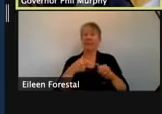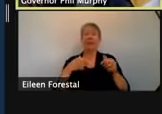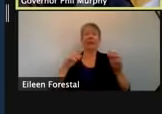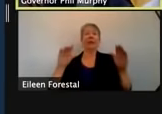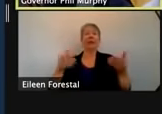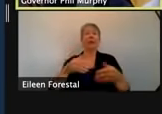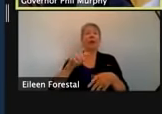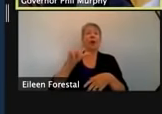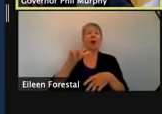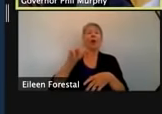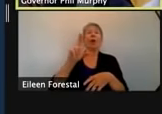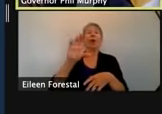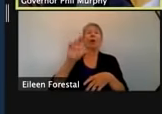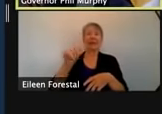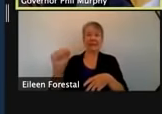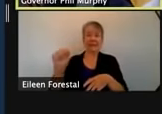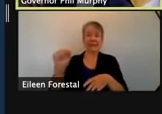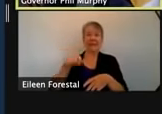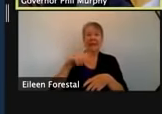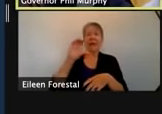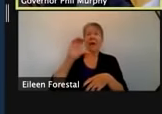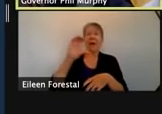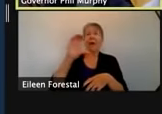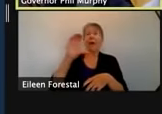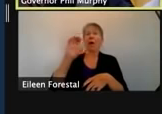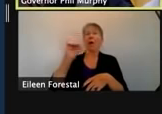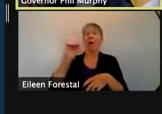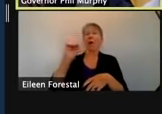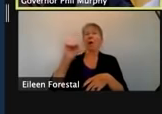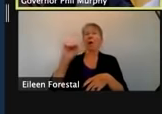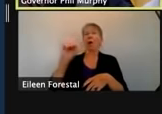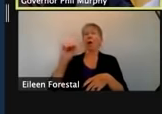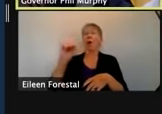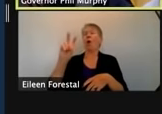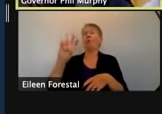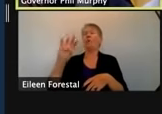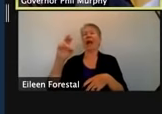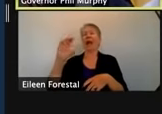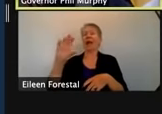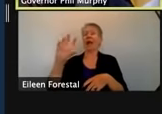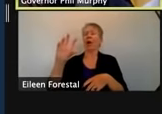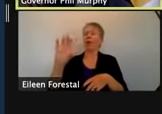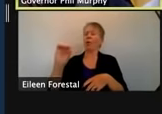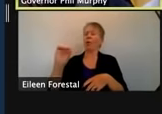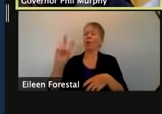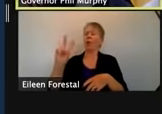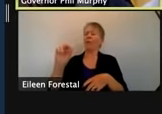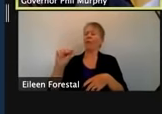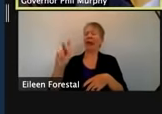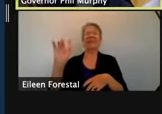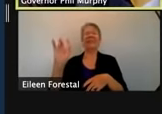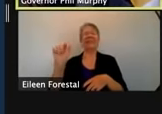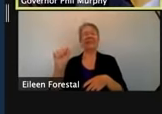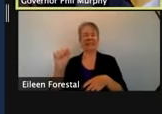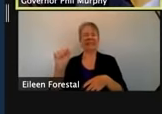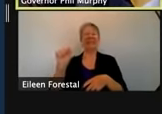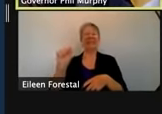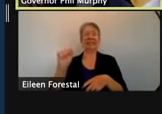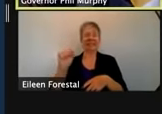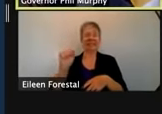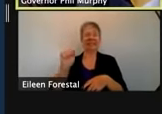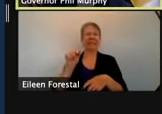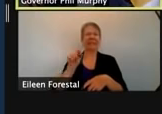Kowalczyk, the owner of the Gravity Vault. The Gravity Vault is based in Hoboken with franchised indoor climbing